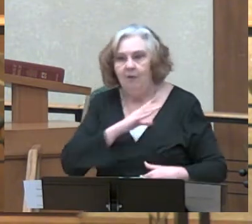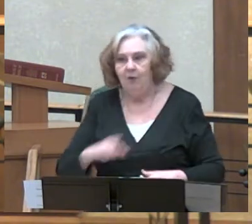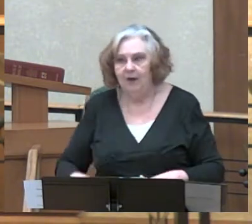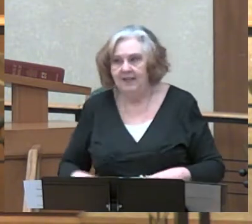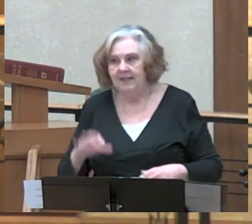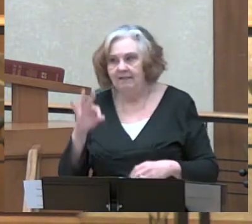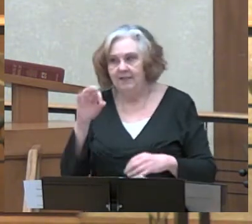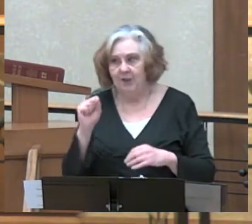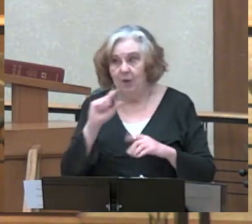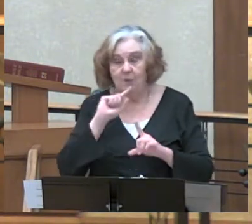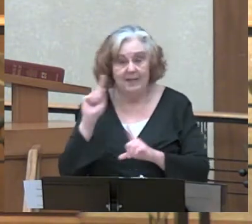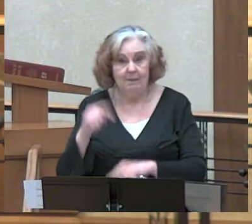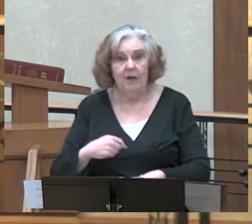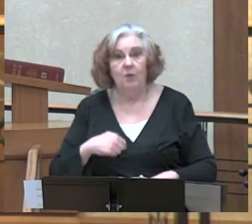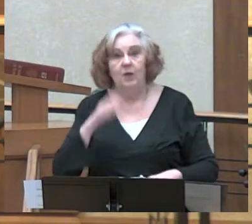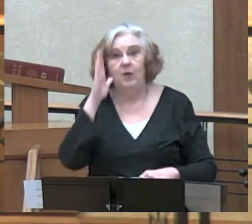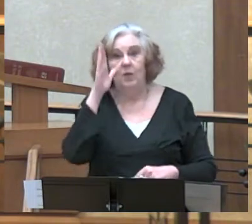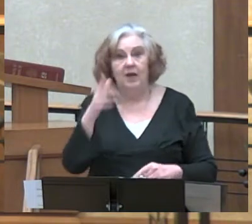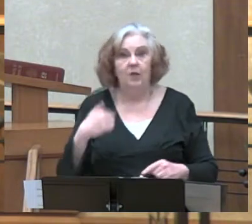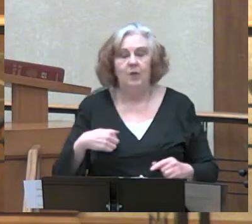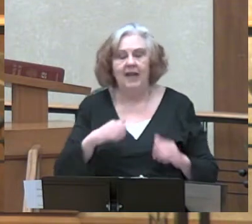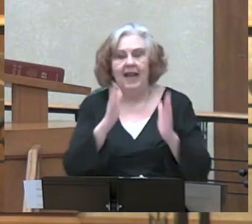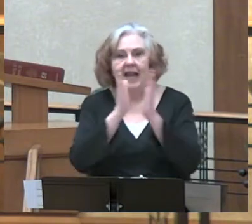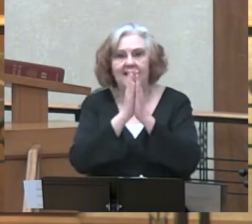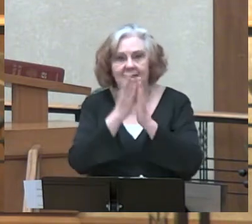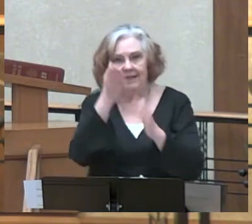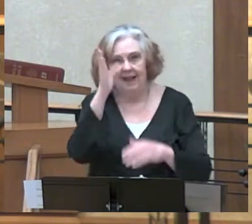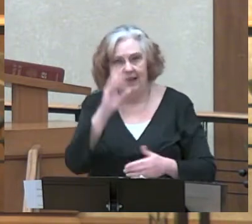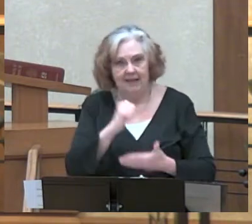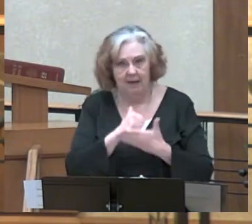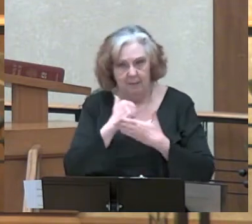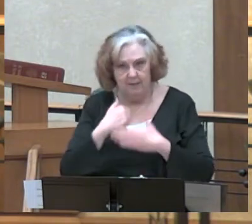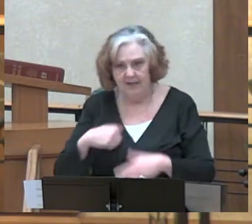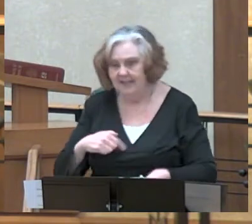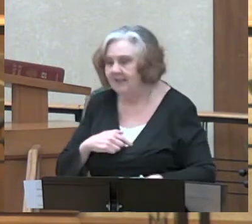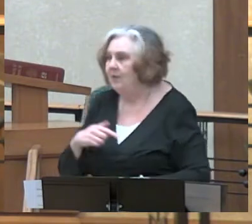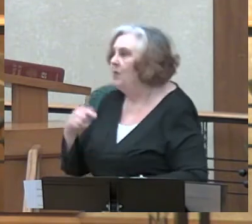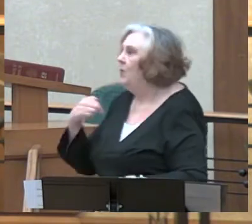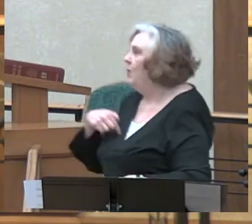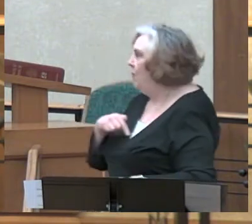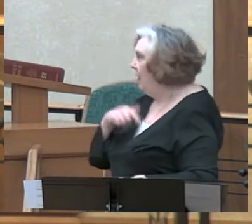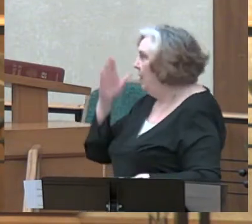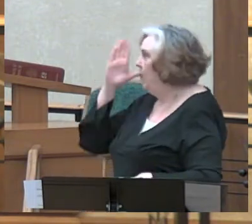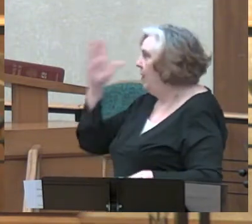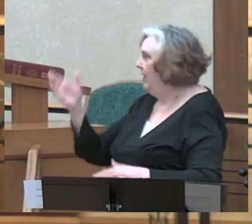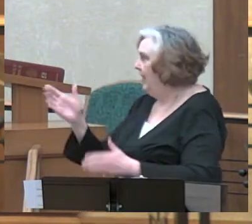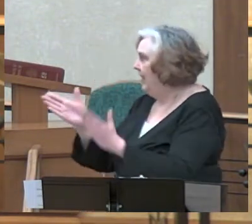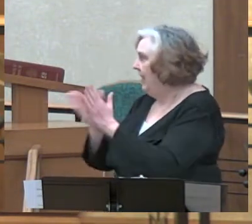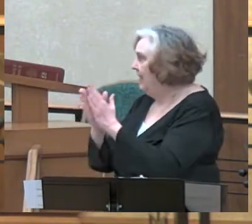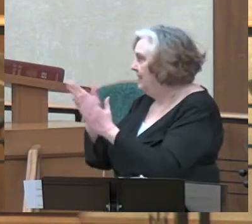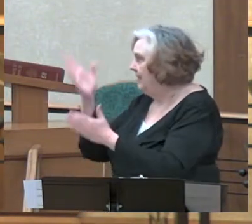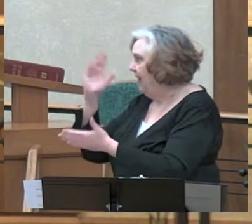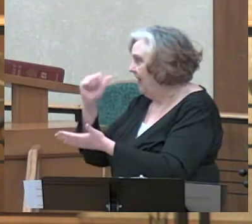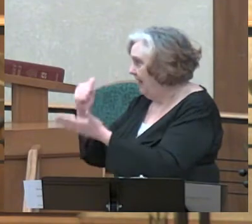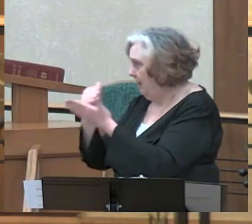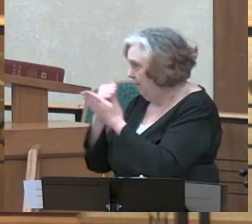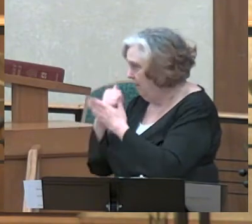so, respond, we will, and we ask God to help us. We will, and we ask God to help us.